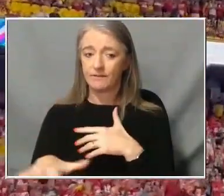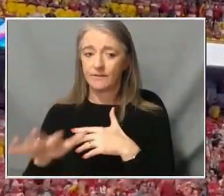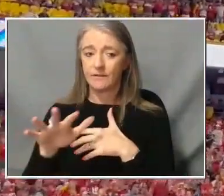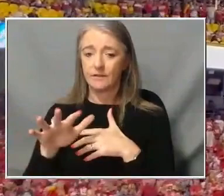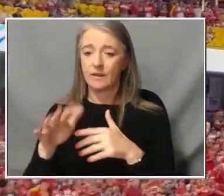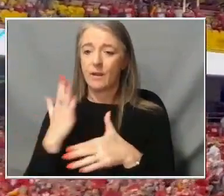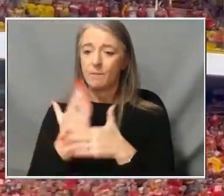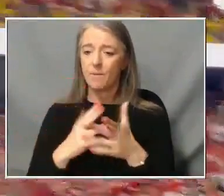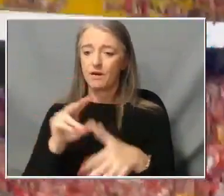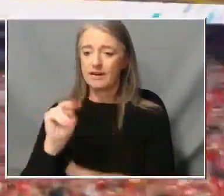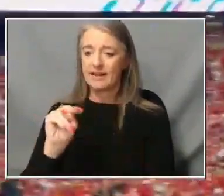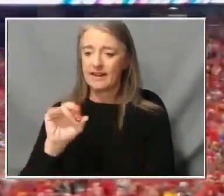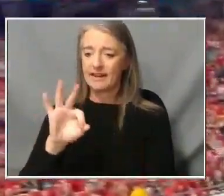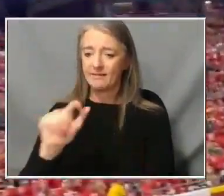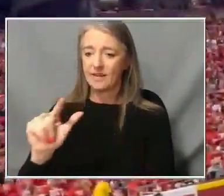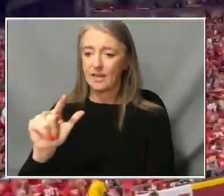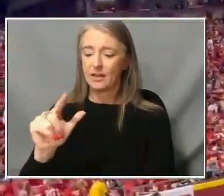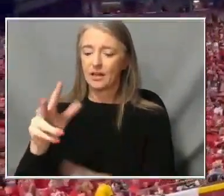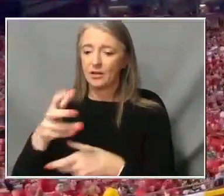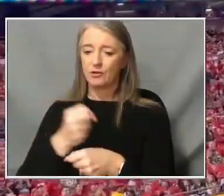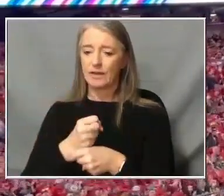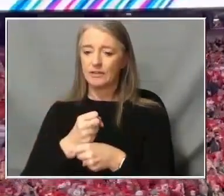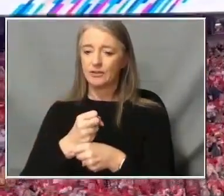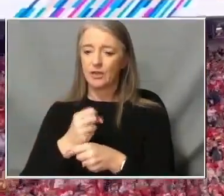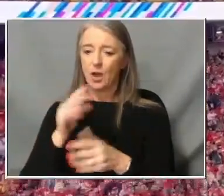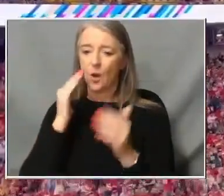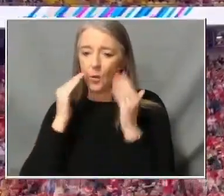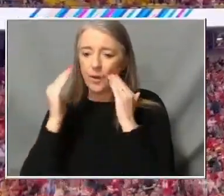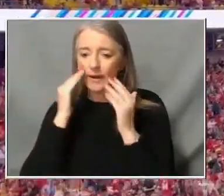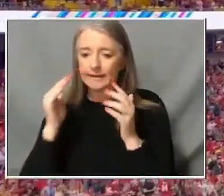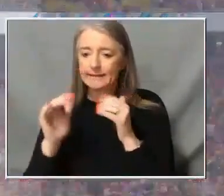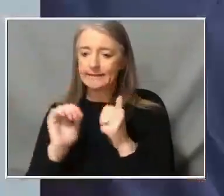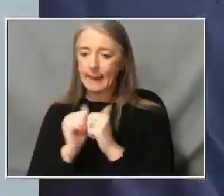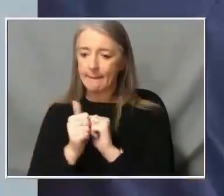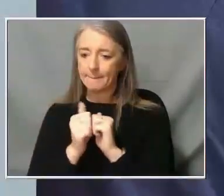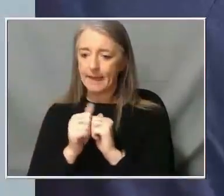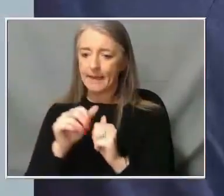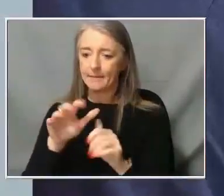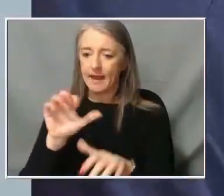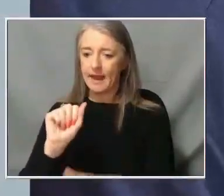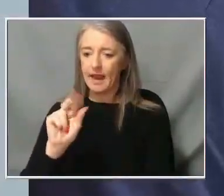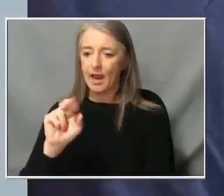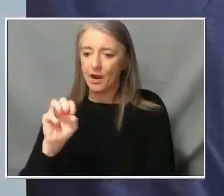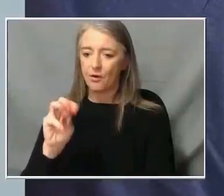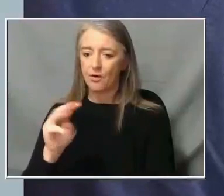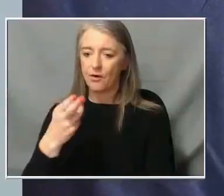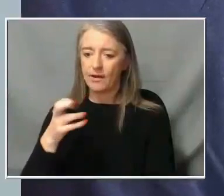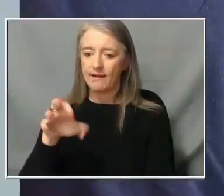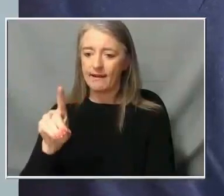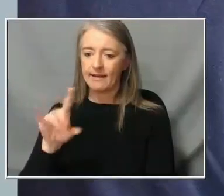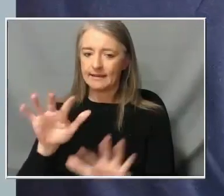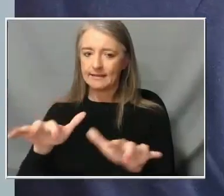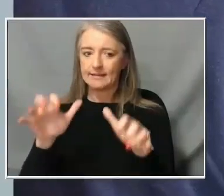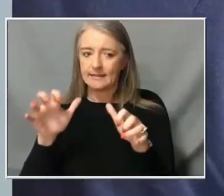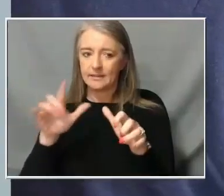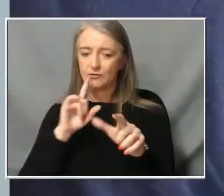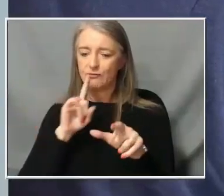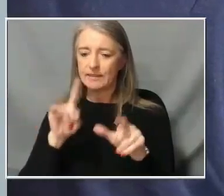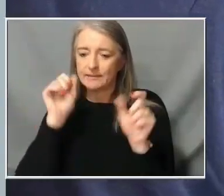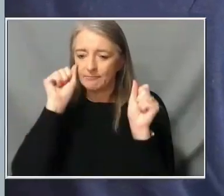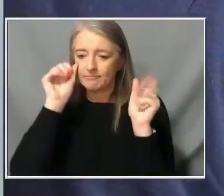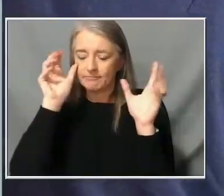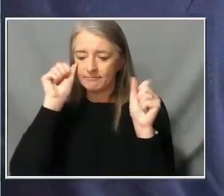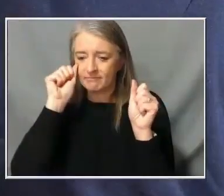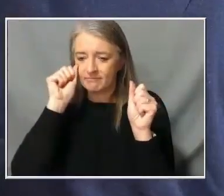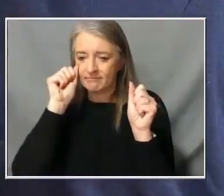of the NFL's Crucial Catch Awareness campaign, and at Arrowhead Stadium, you were on the field. This must have been pretty amazing. I would love to know about